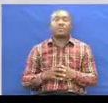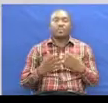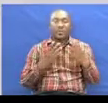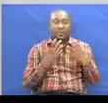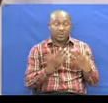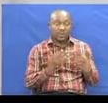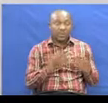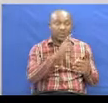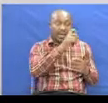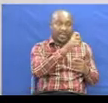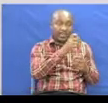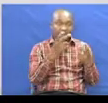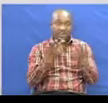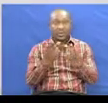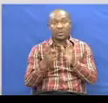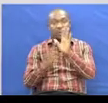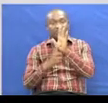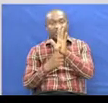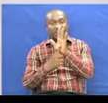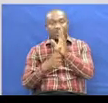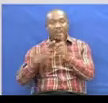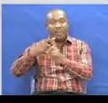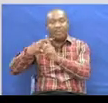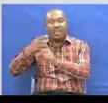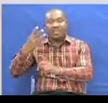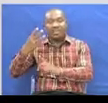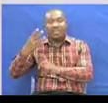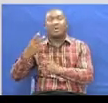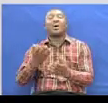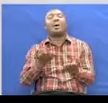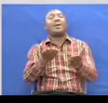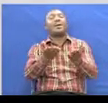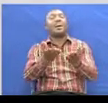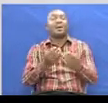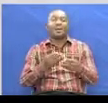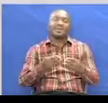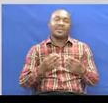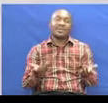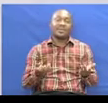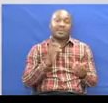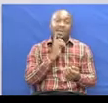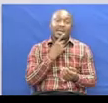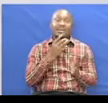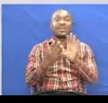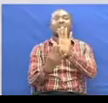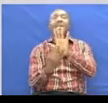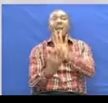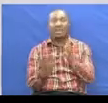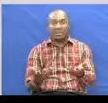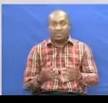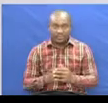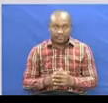Very, very easy. Another one. Let me do a fraction